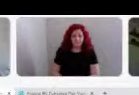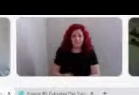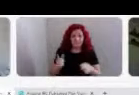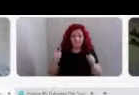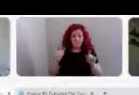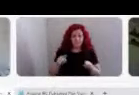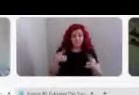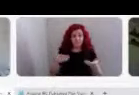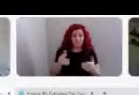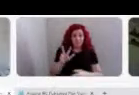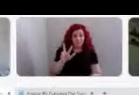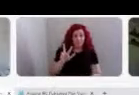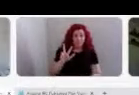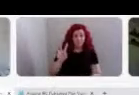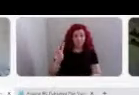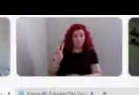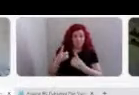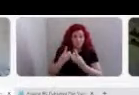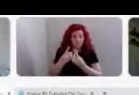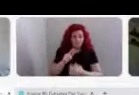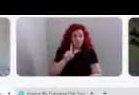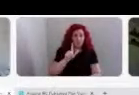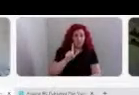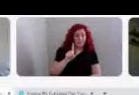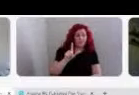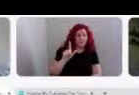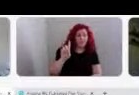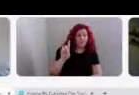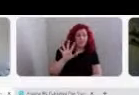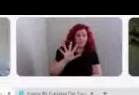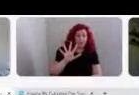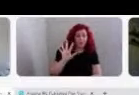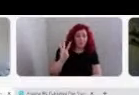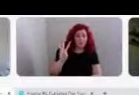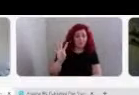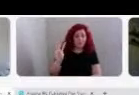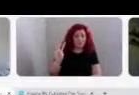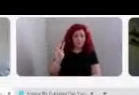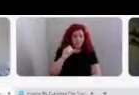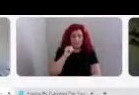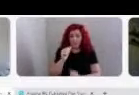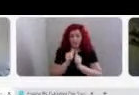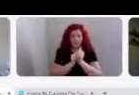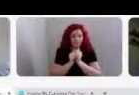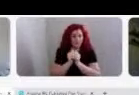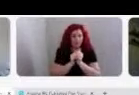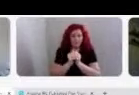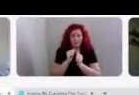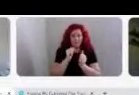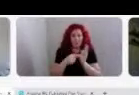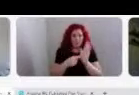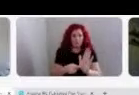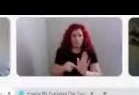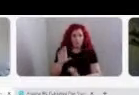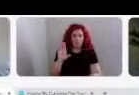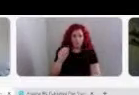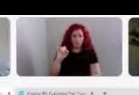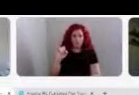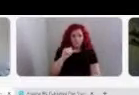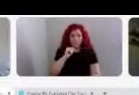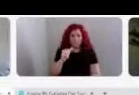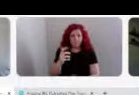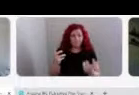ld's five six and seven that are not competitive do not reflect communities of interest do not conform to